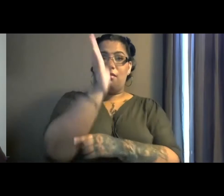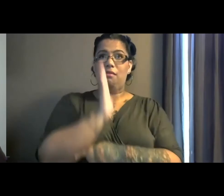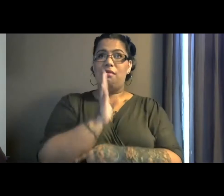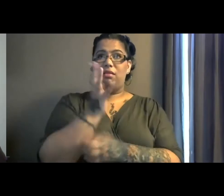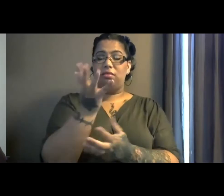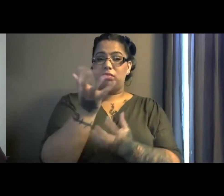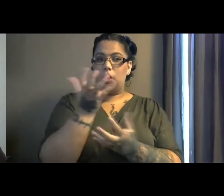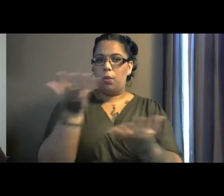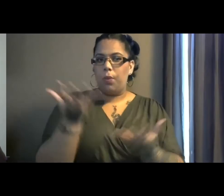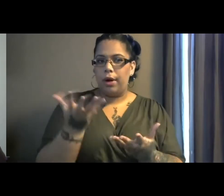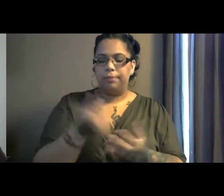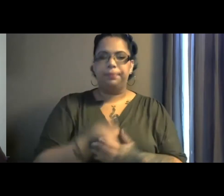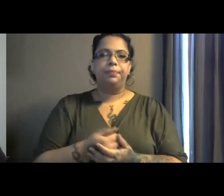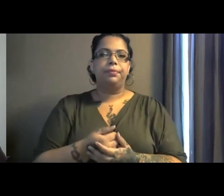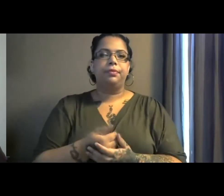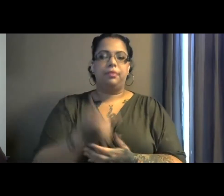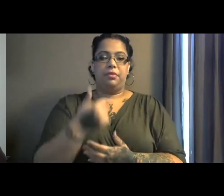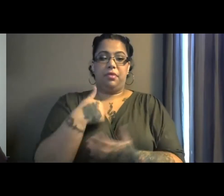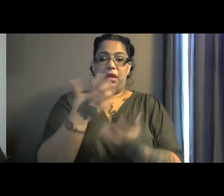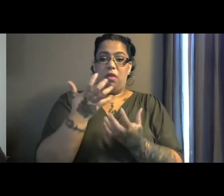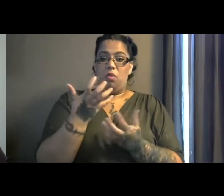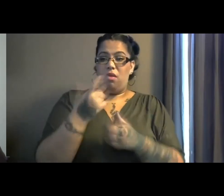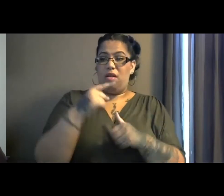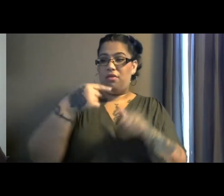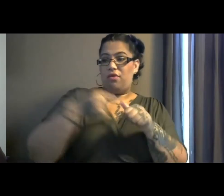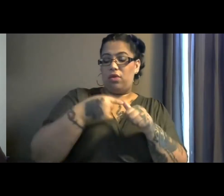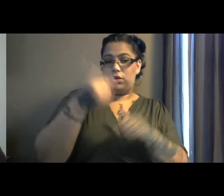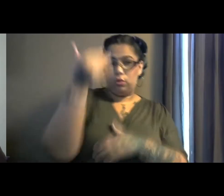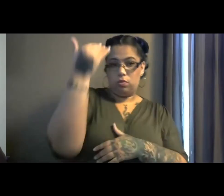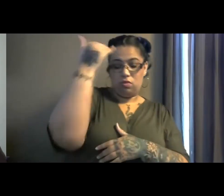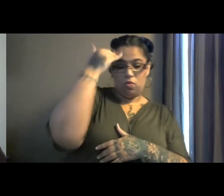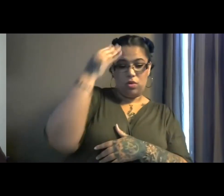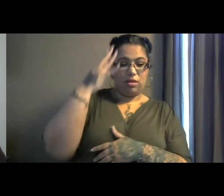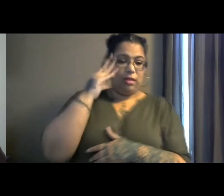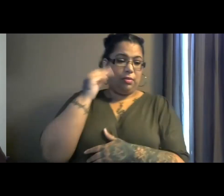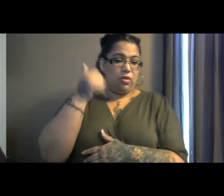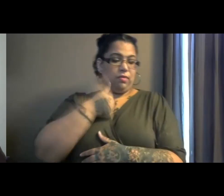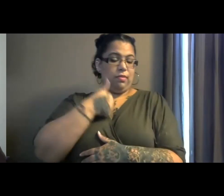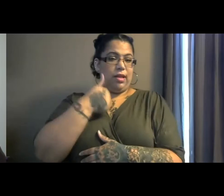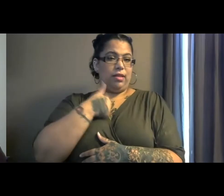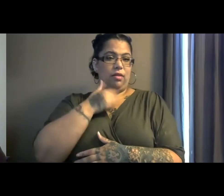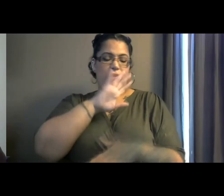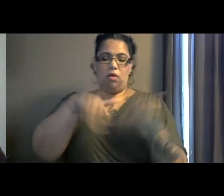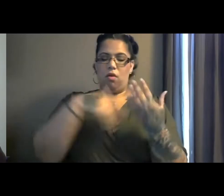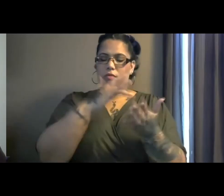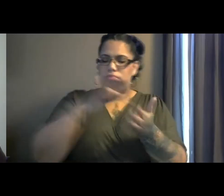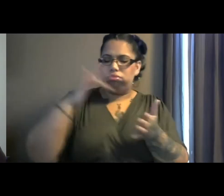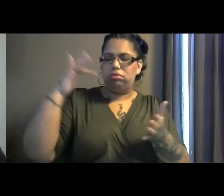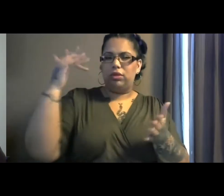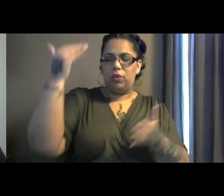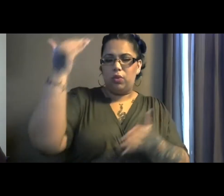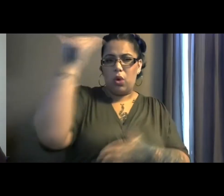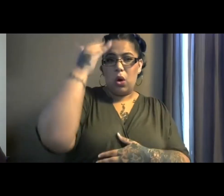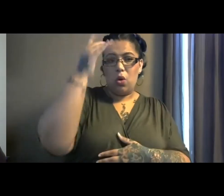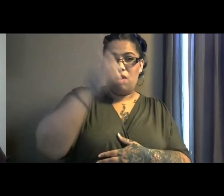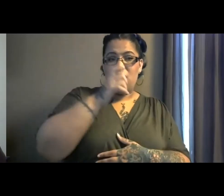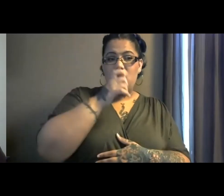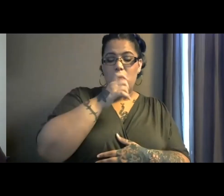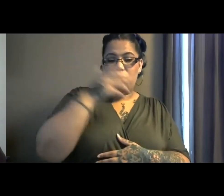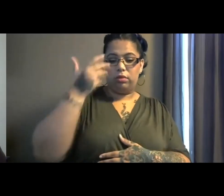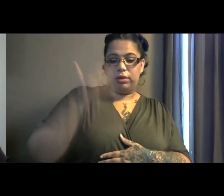I desire first to know and experience myself in all my glory, to know who I am before I invented